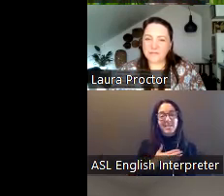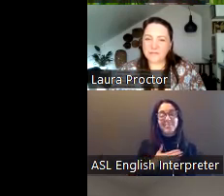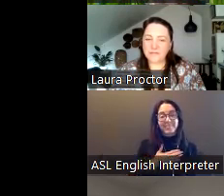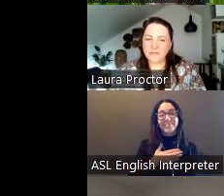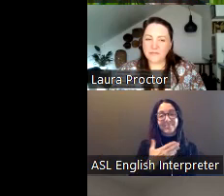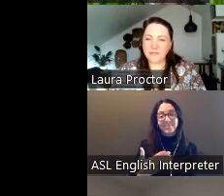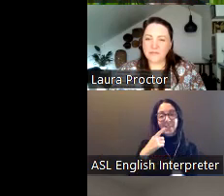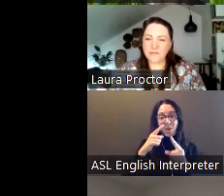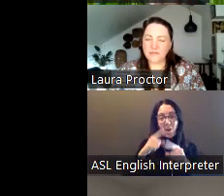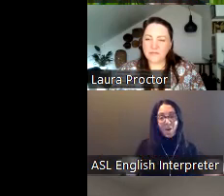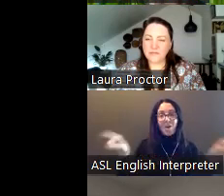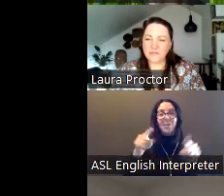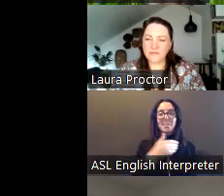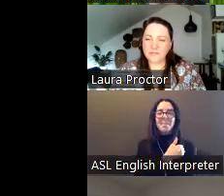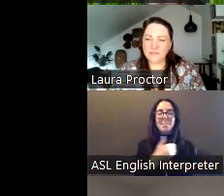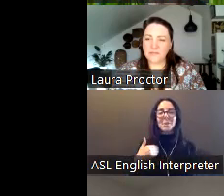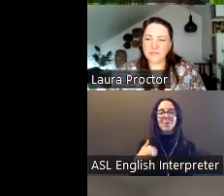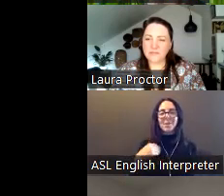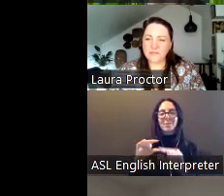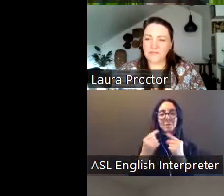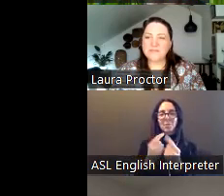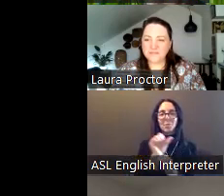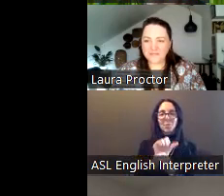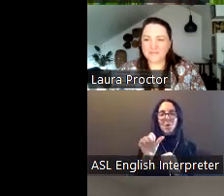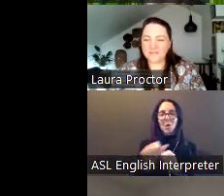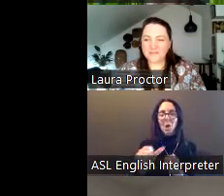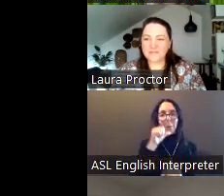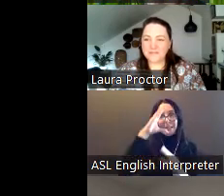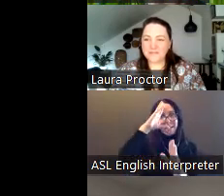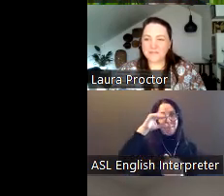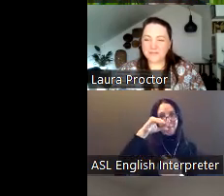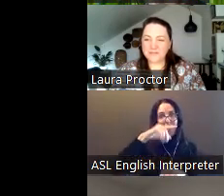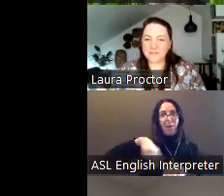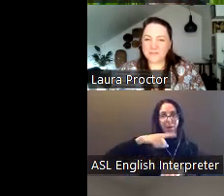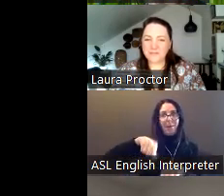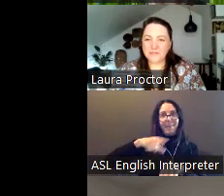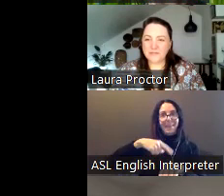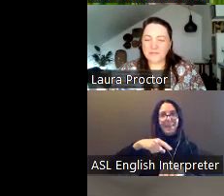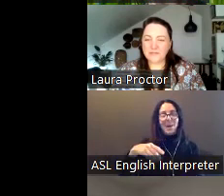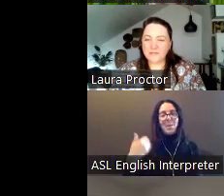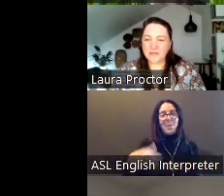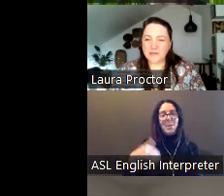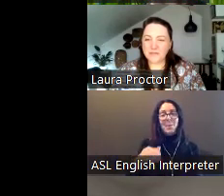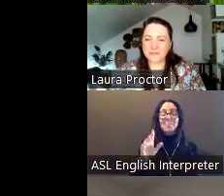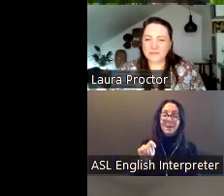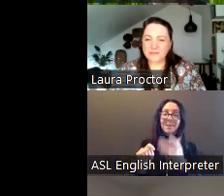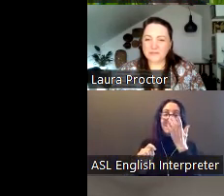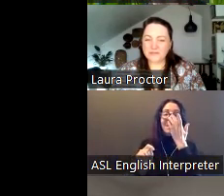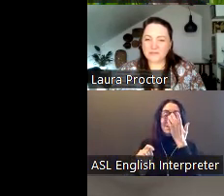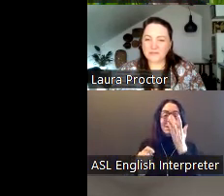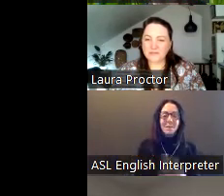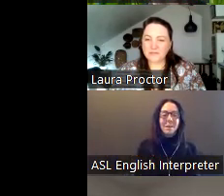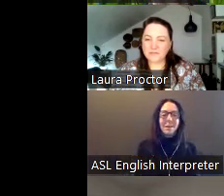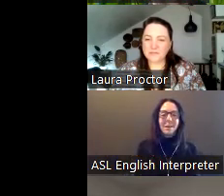all members, it was more than we bargained for. Mm-hmm. But in the end, and again, I don't think